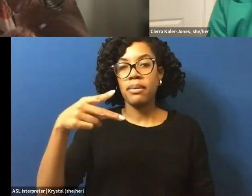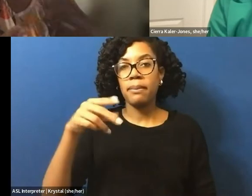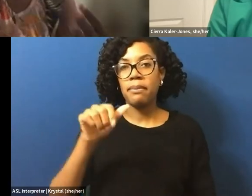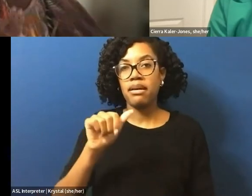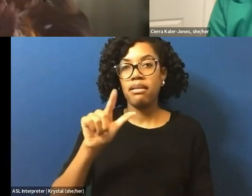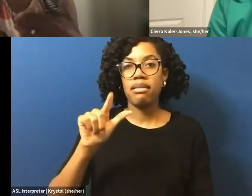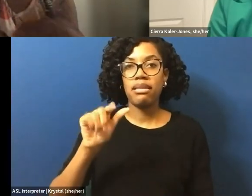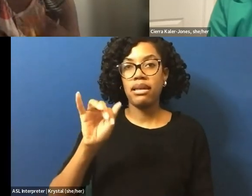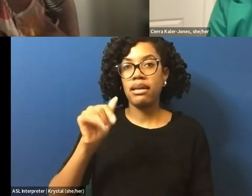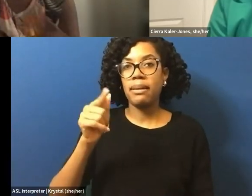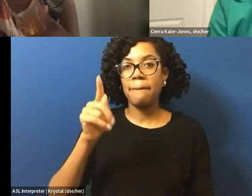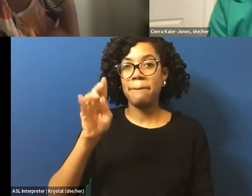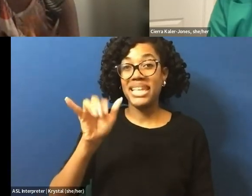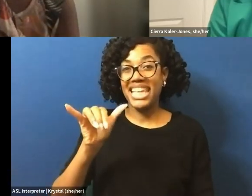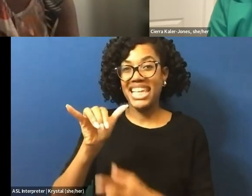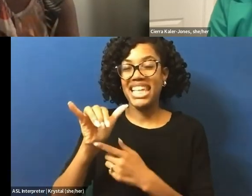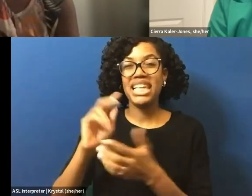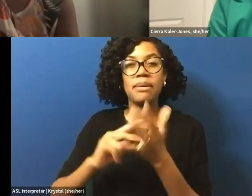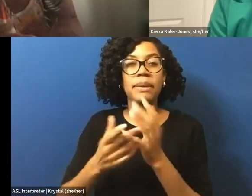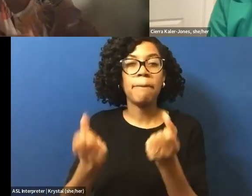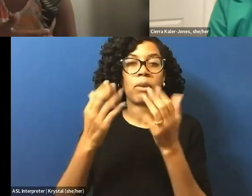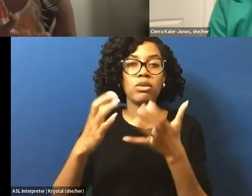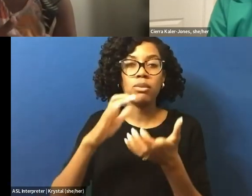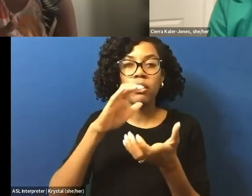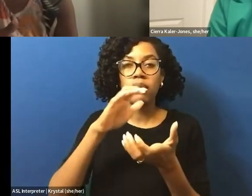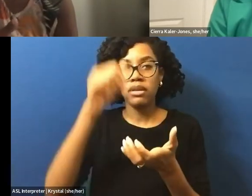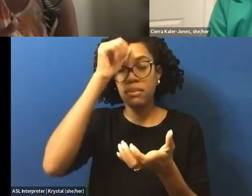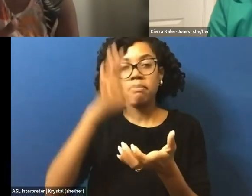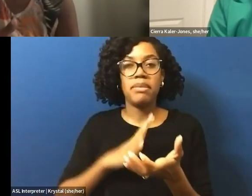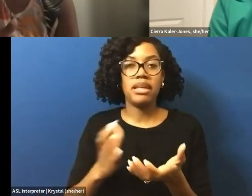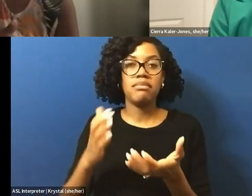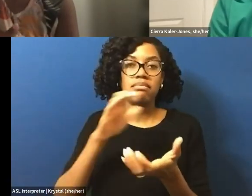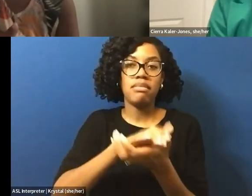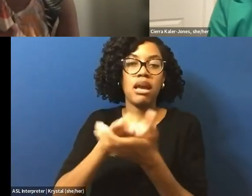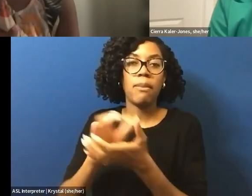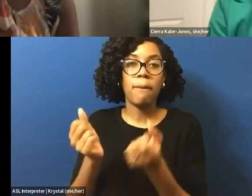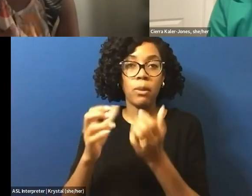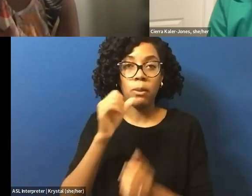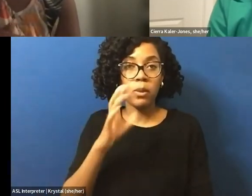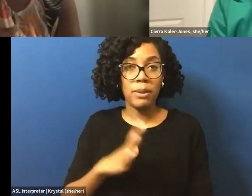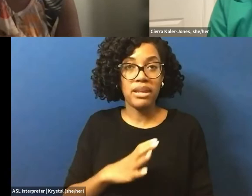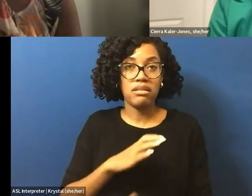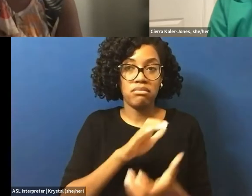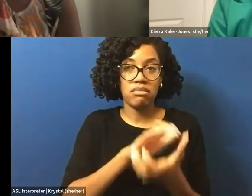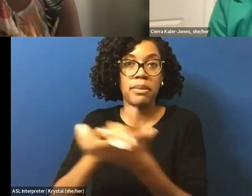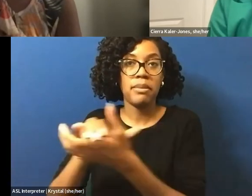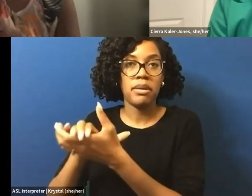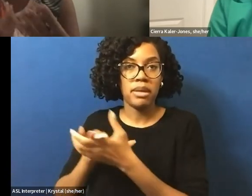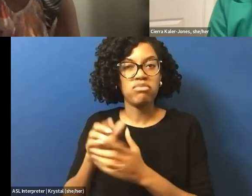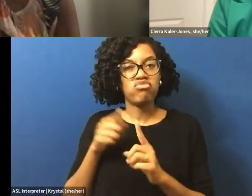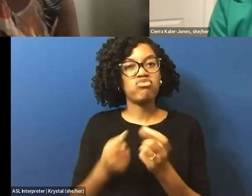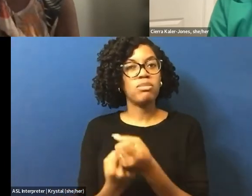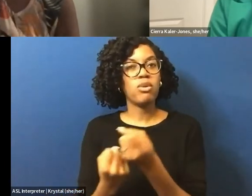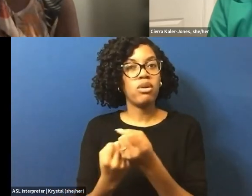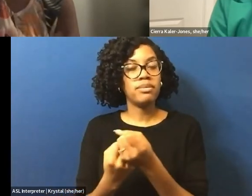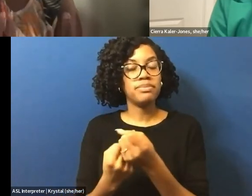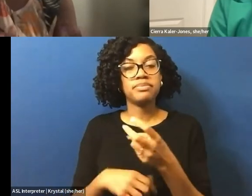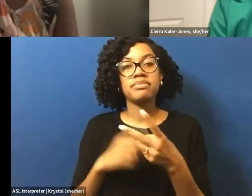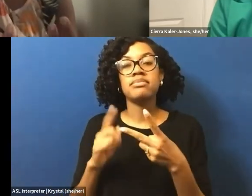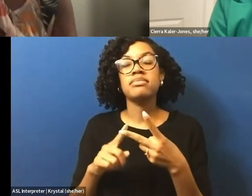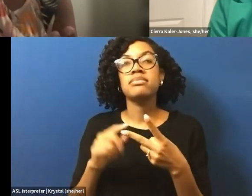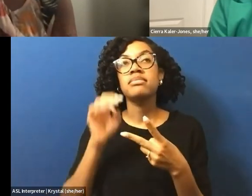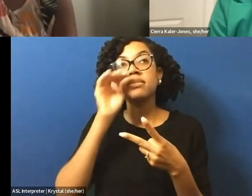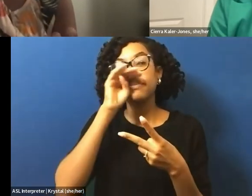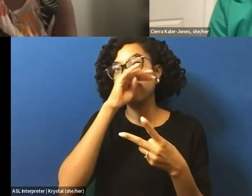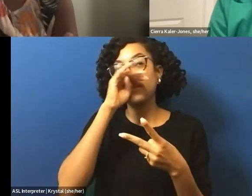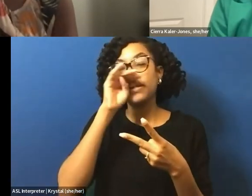disparate rates between Black men and Black women and the mass incarceration of Black men. And she bought in a lot of times to